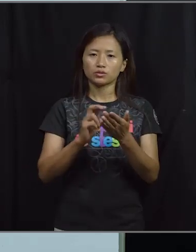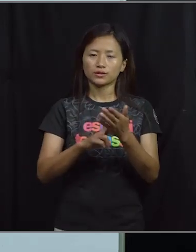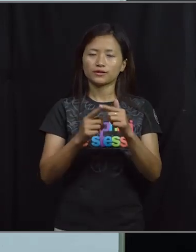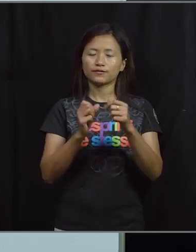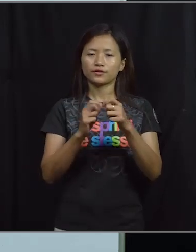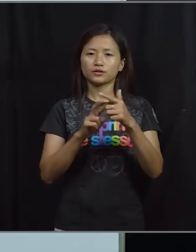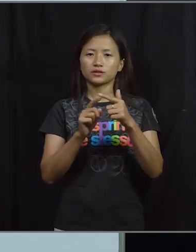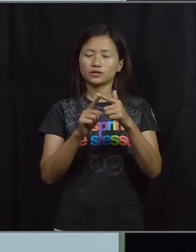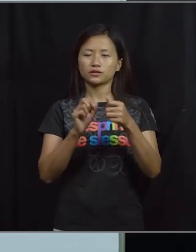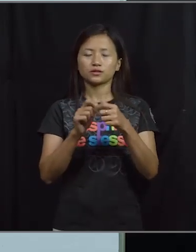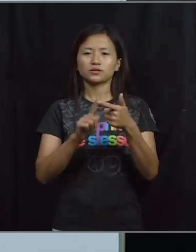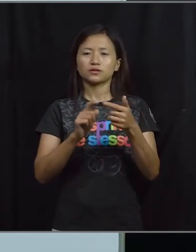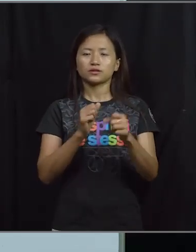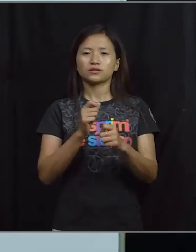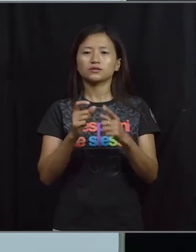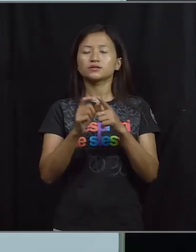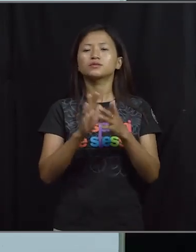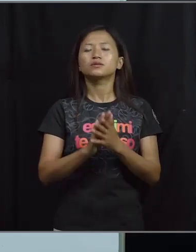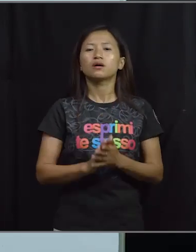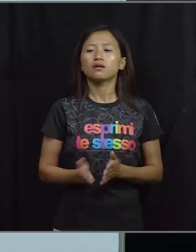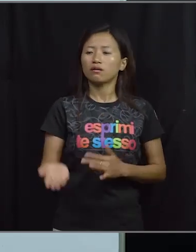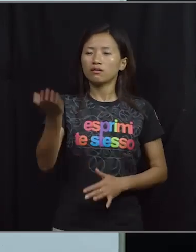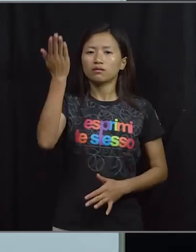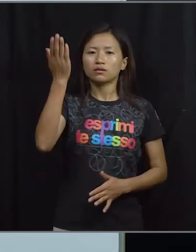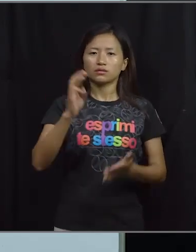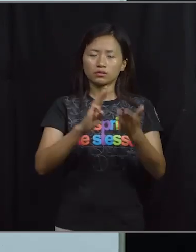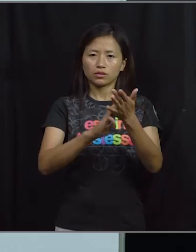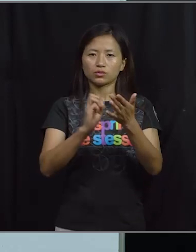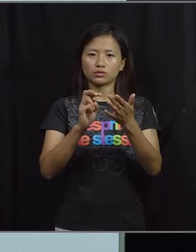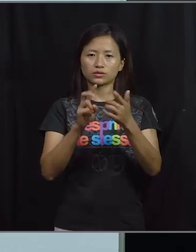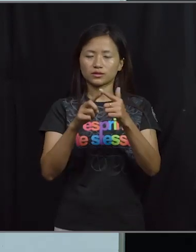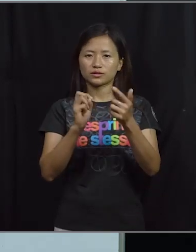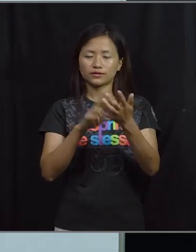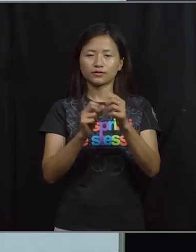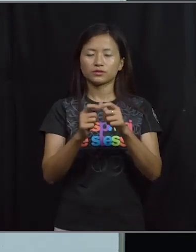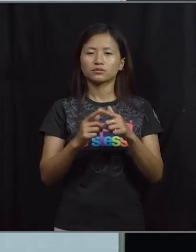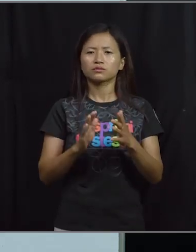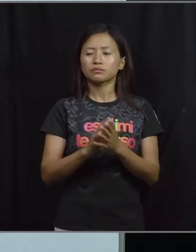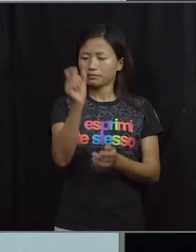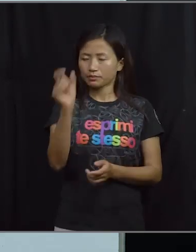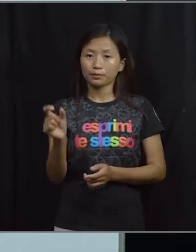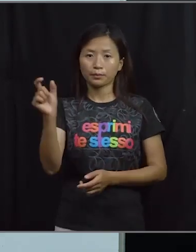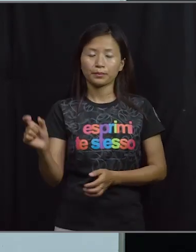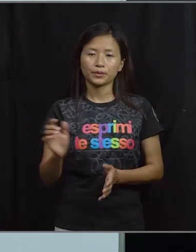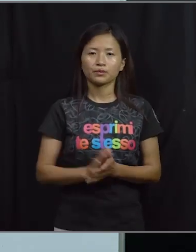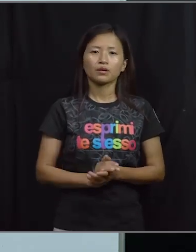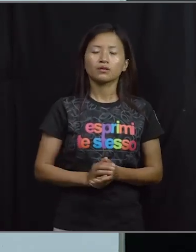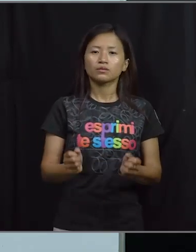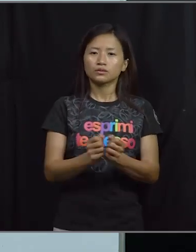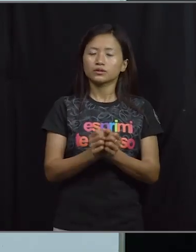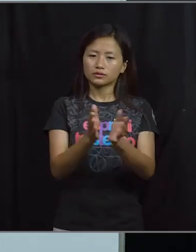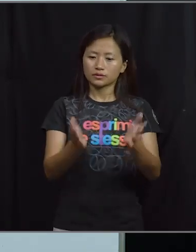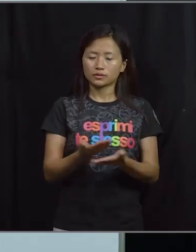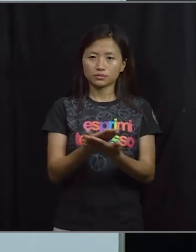entrepreneurs. Motivated entrepreneurs are highly motivated people. They are motivated within